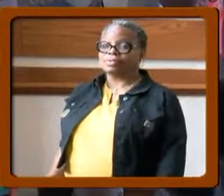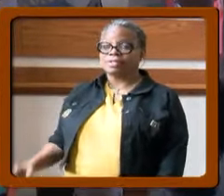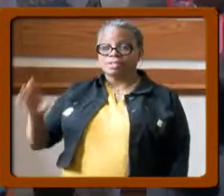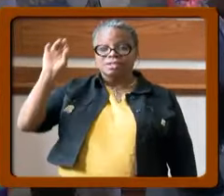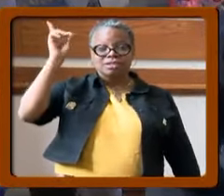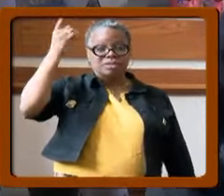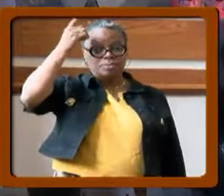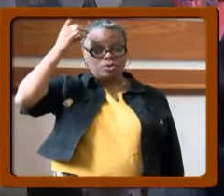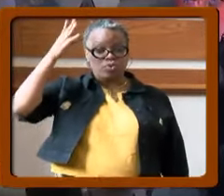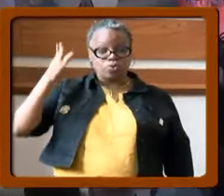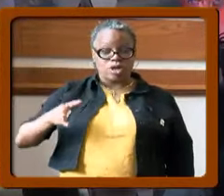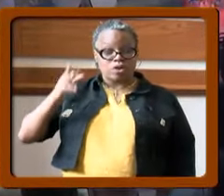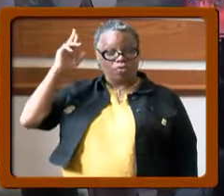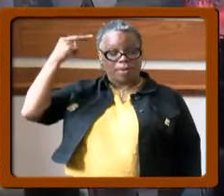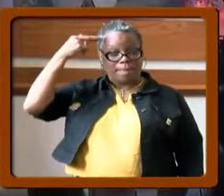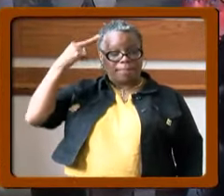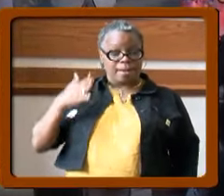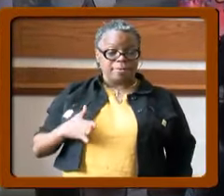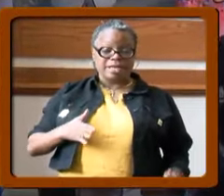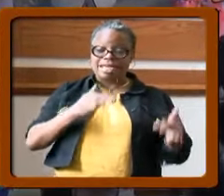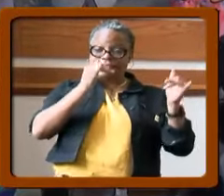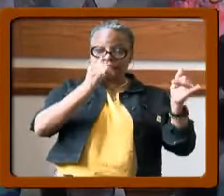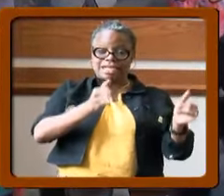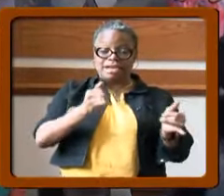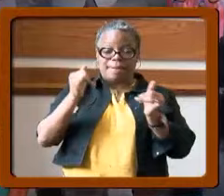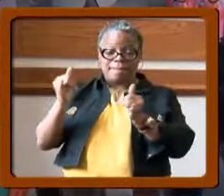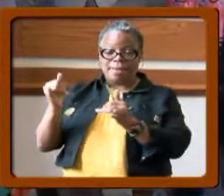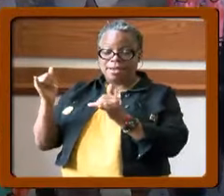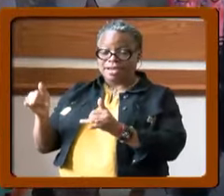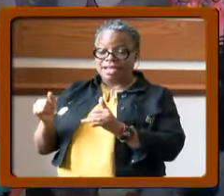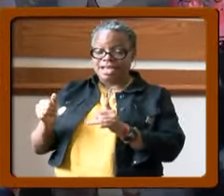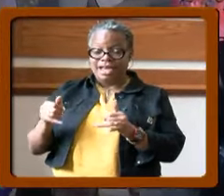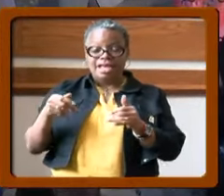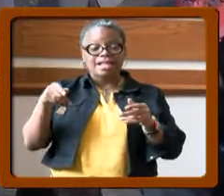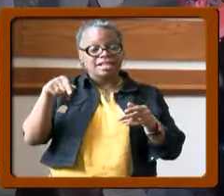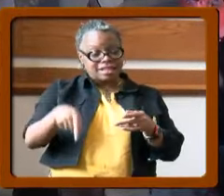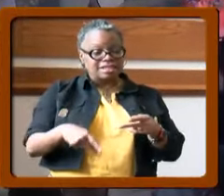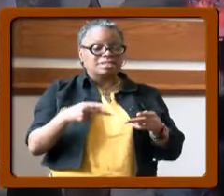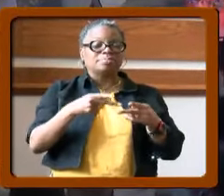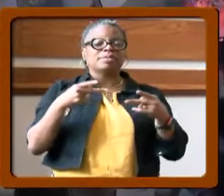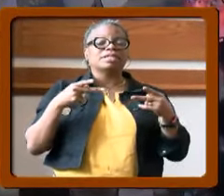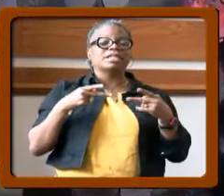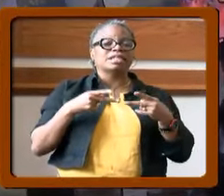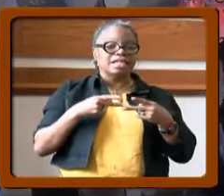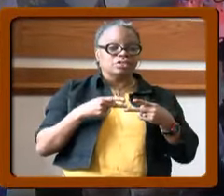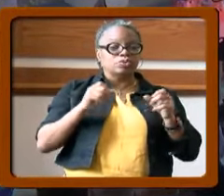Democrats, Republicans, Independents. This is the house of God.